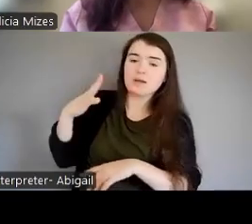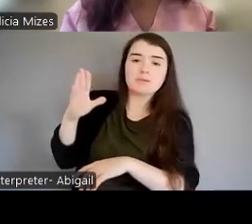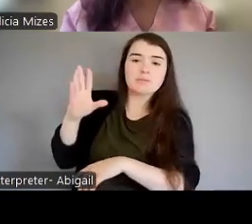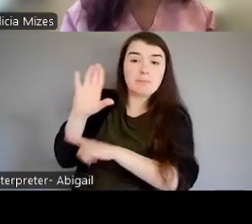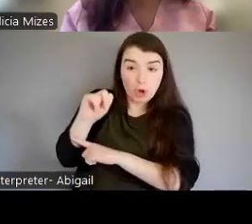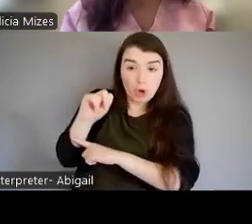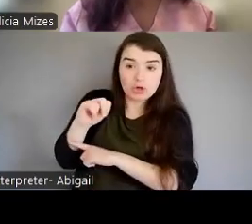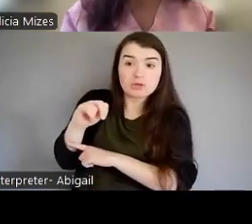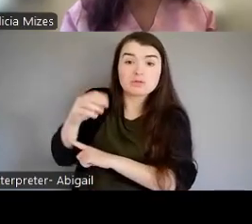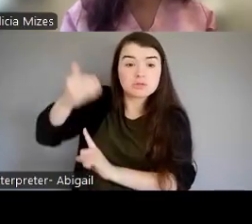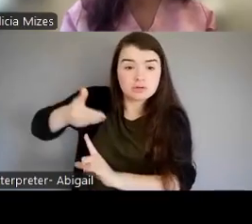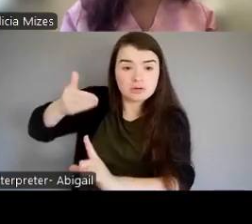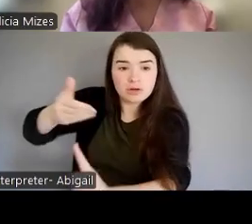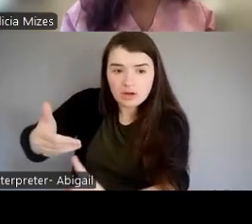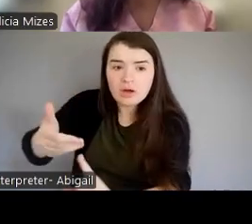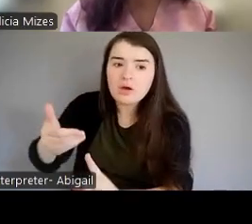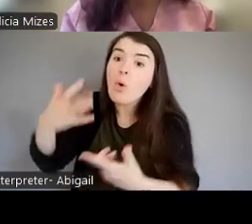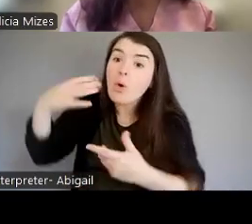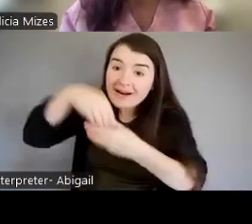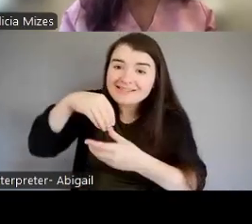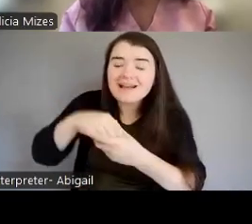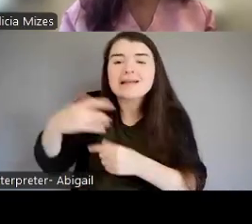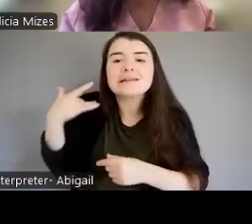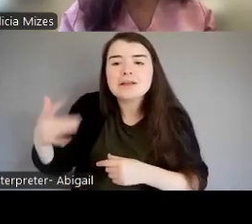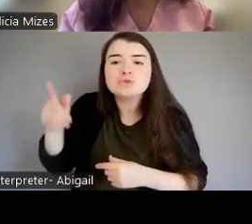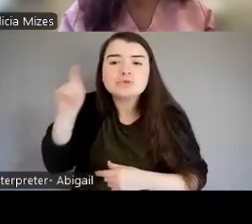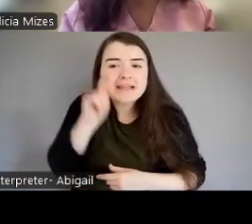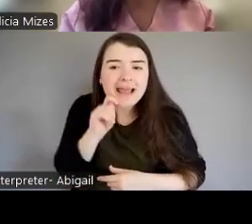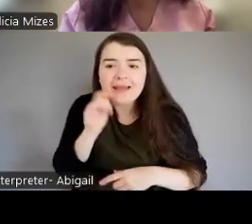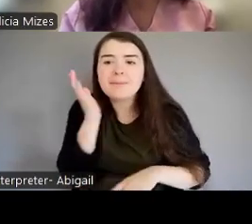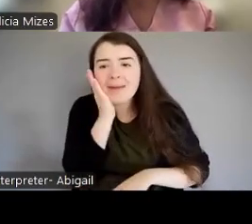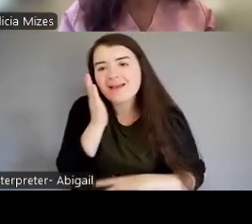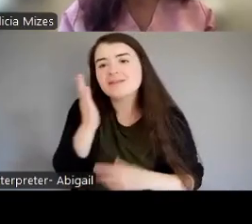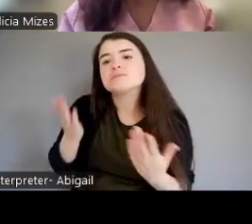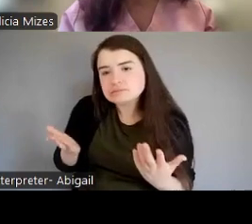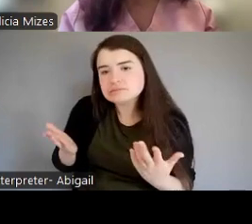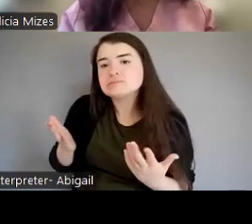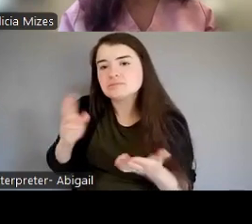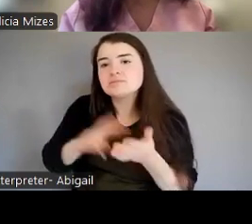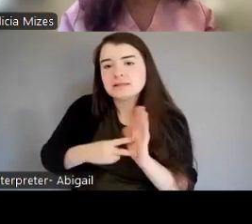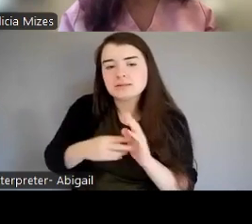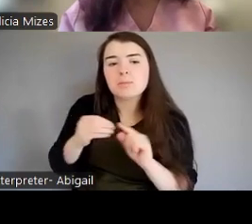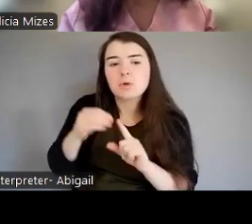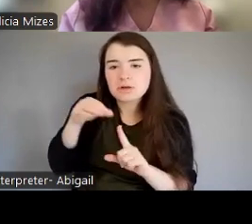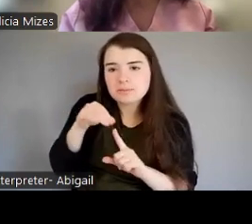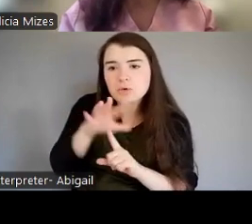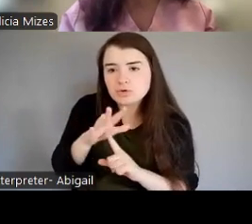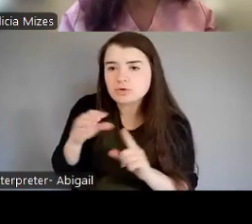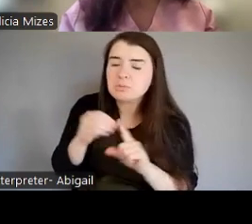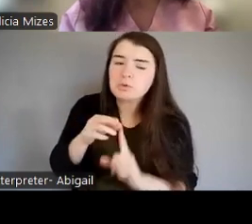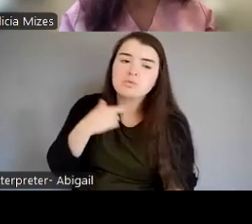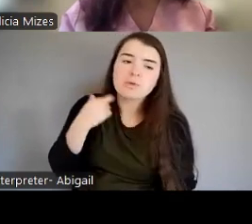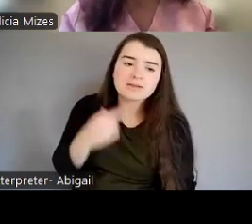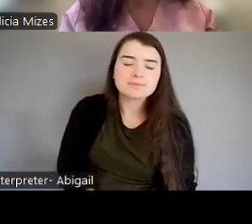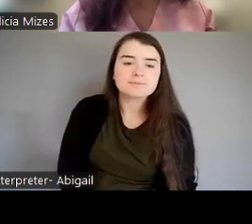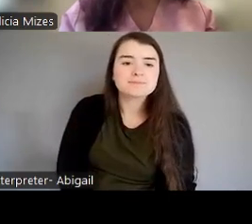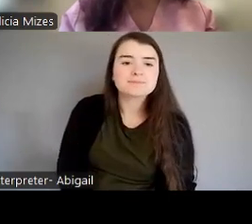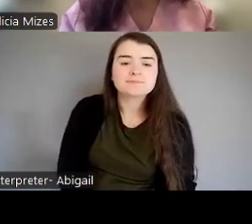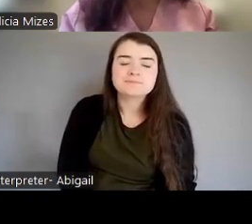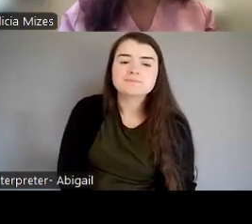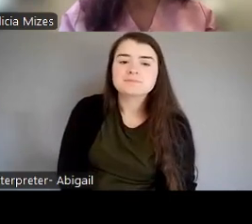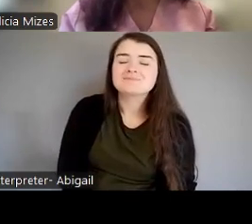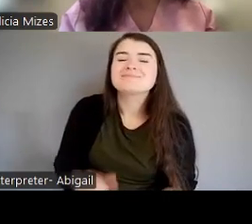increases the risk of skin cancer. So the big things again here, sun exposure is really important. I wanted to emphasize with family history, we really think